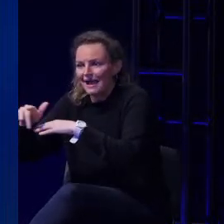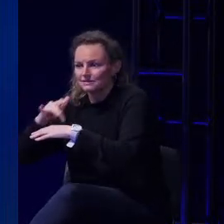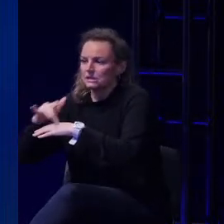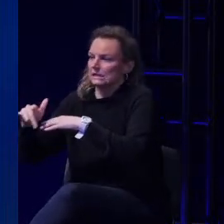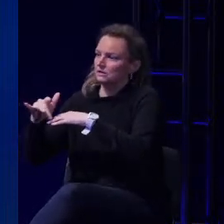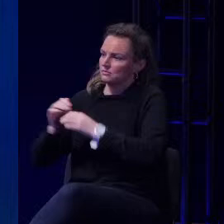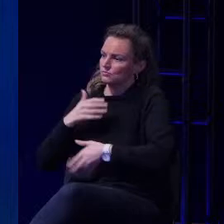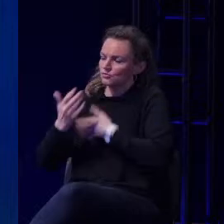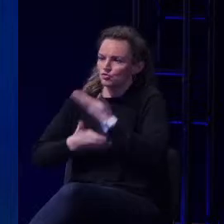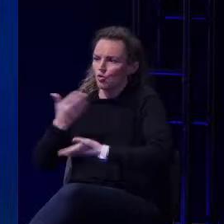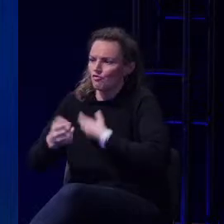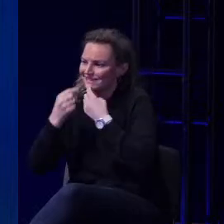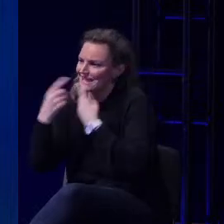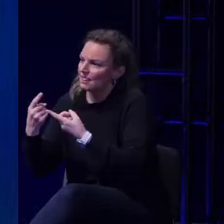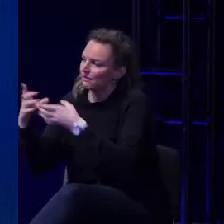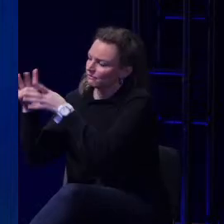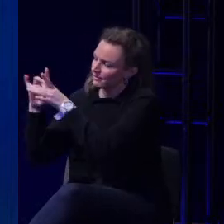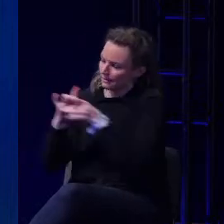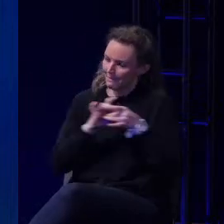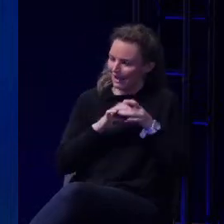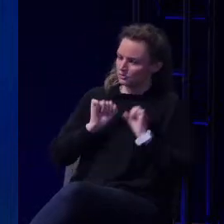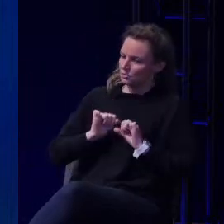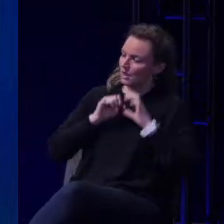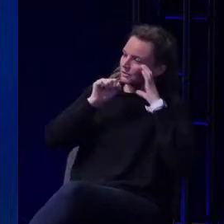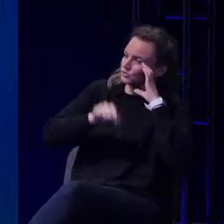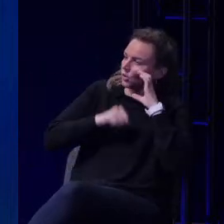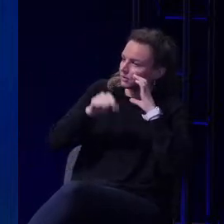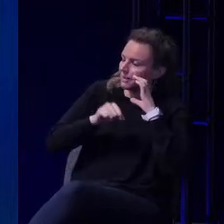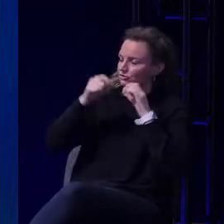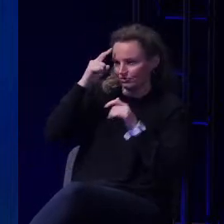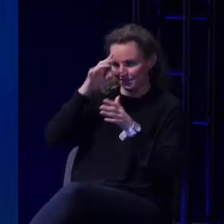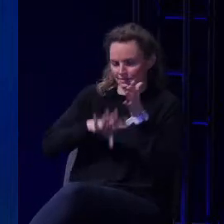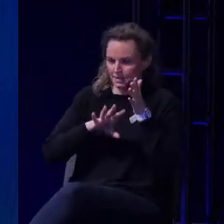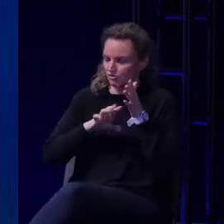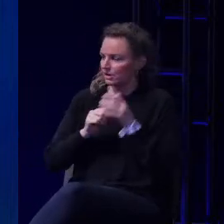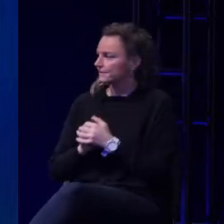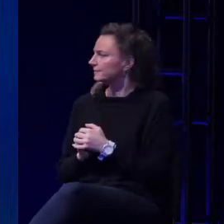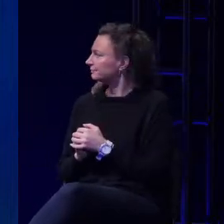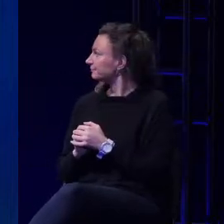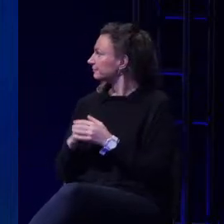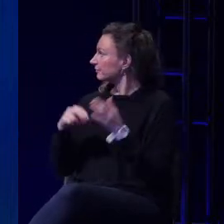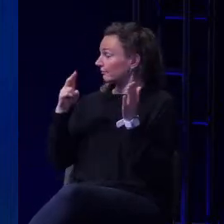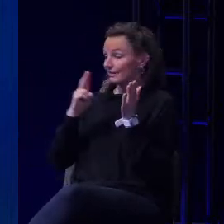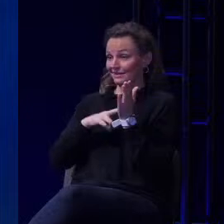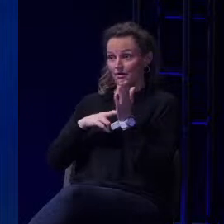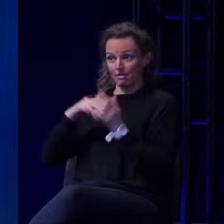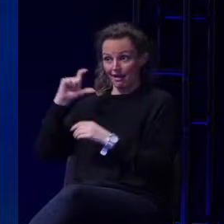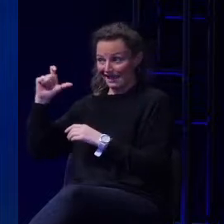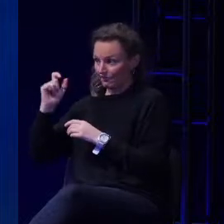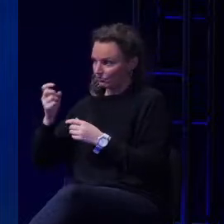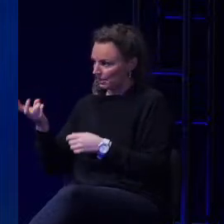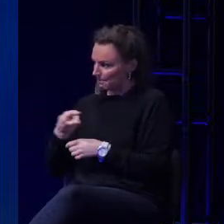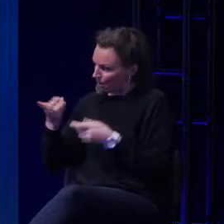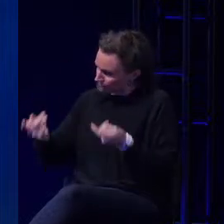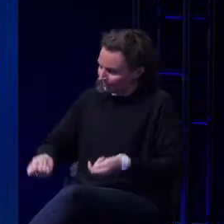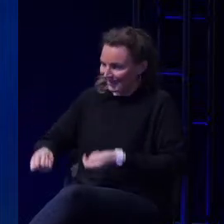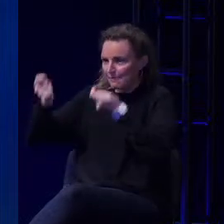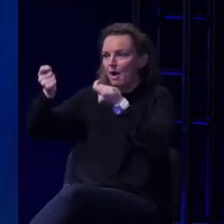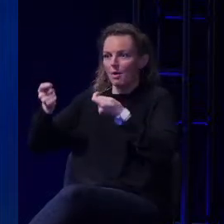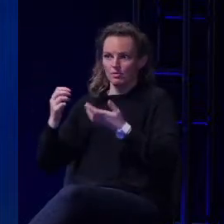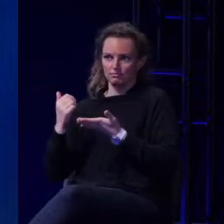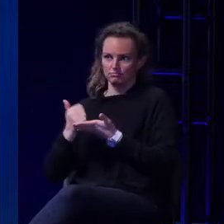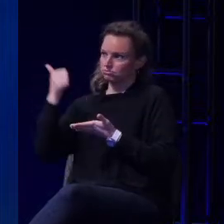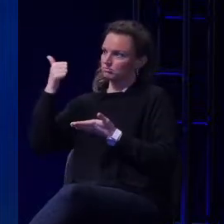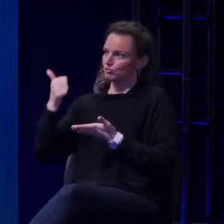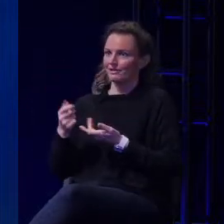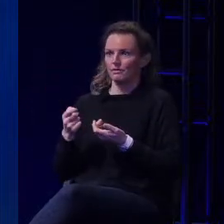the approach, technique, movement, whatever. And Nicola and Catherine both came up with excellent clips